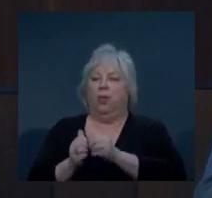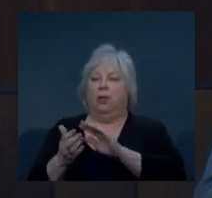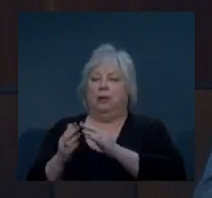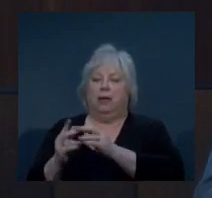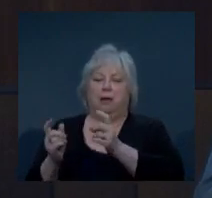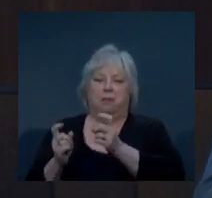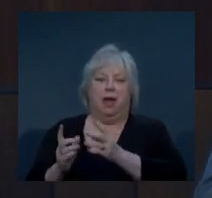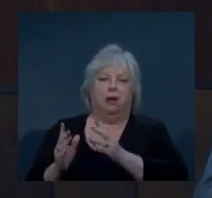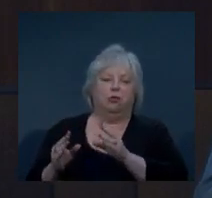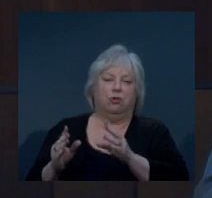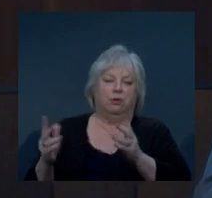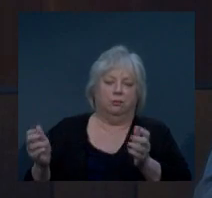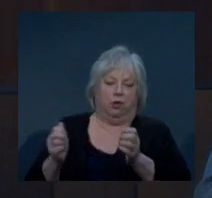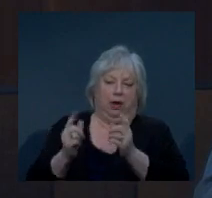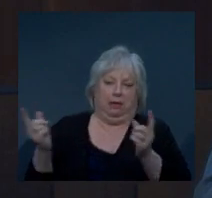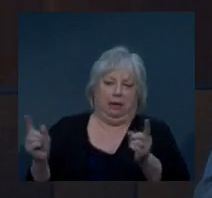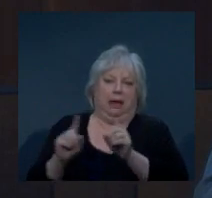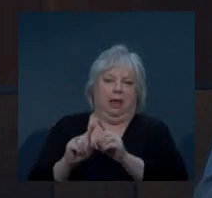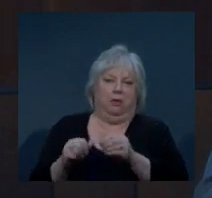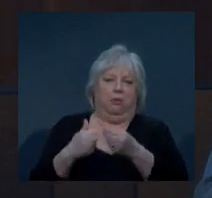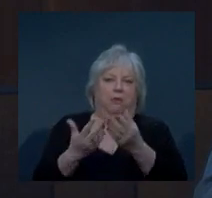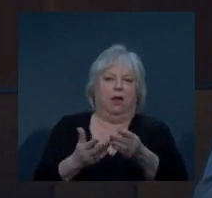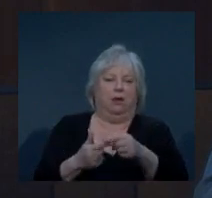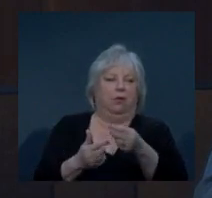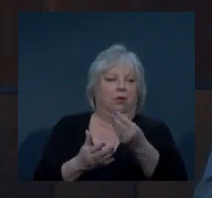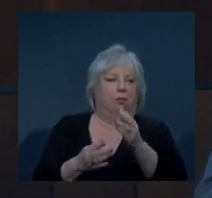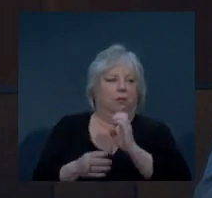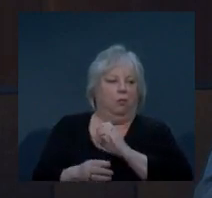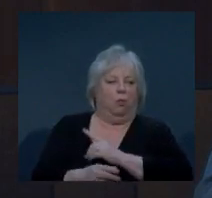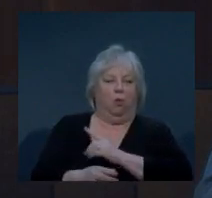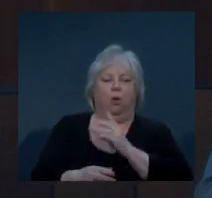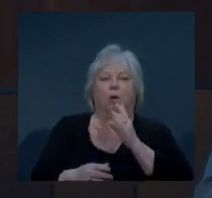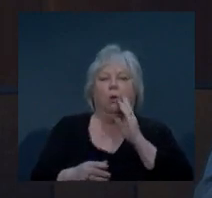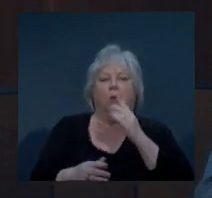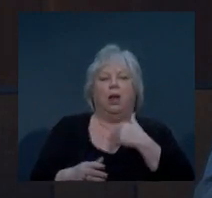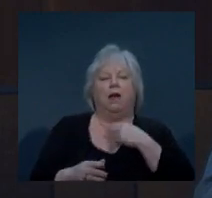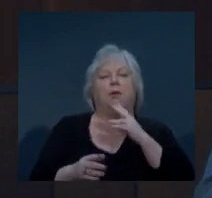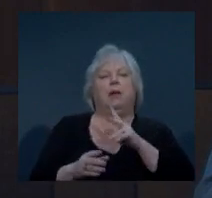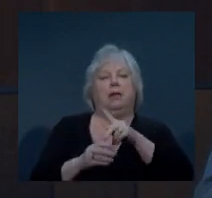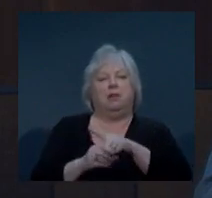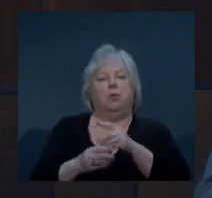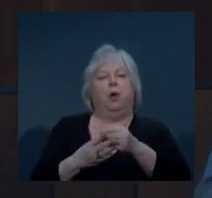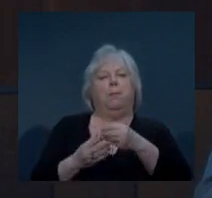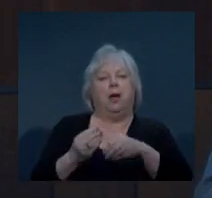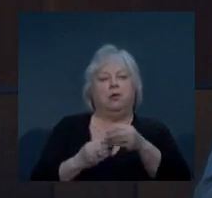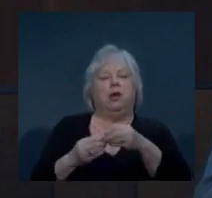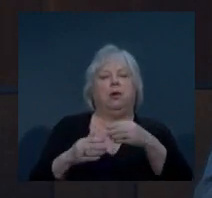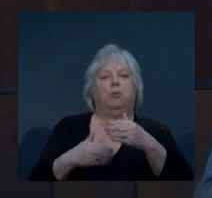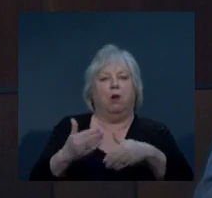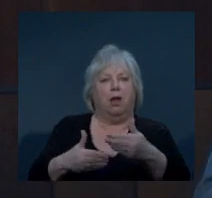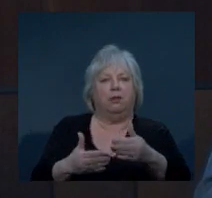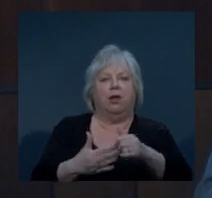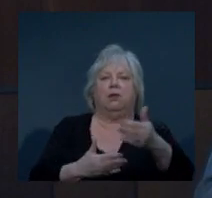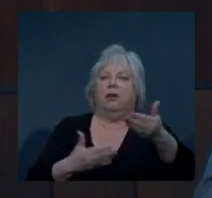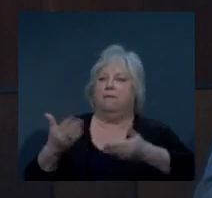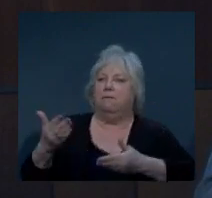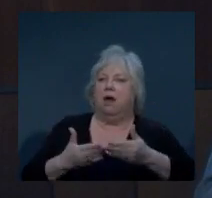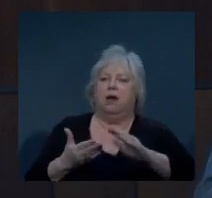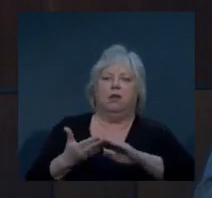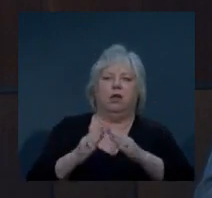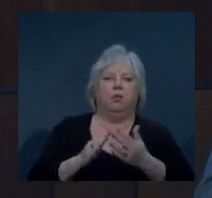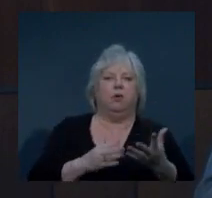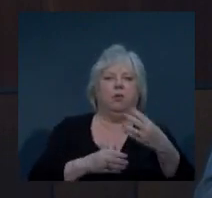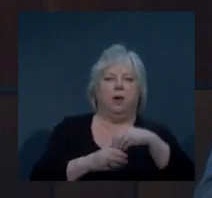to the board. I want to make certain everyone knows there's going to be a participatory budgeting process that we invite the community to play a